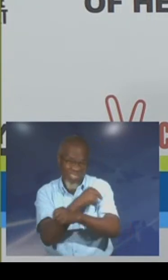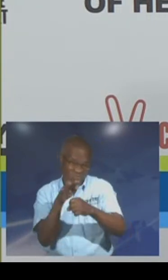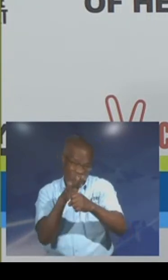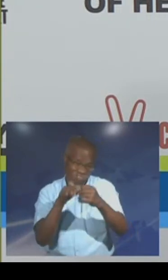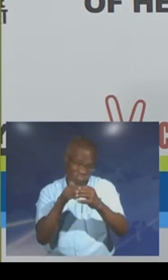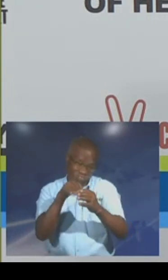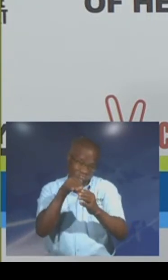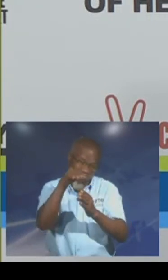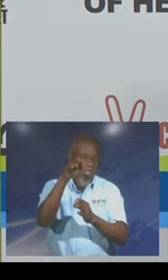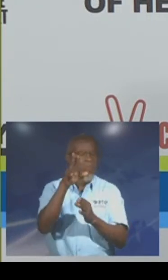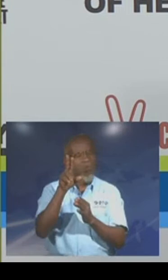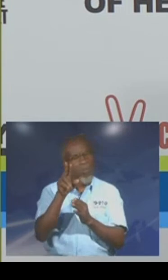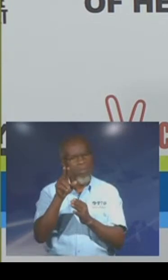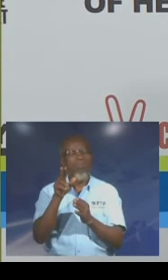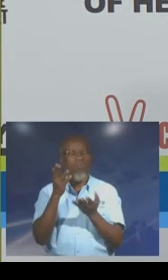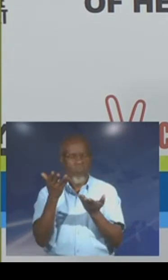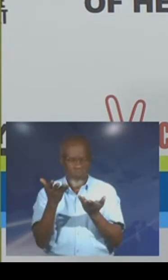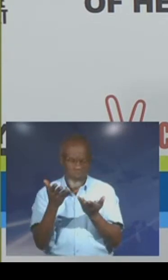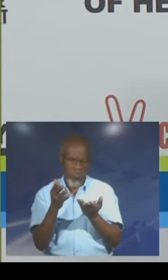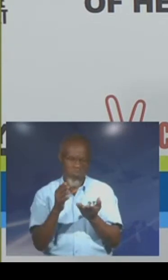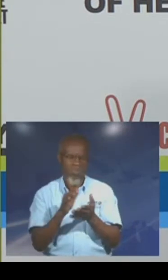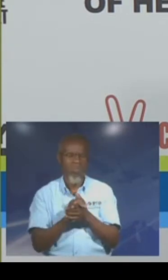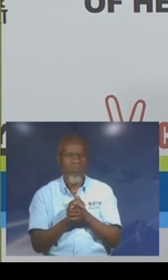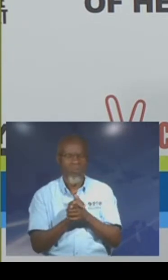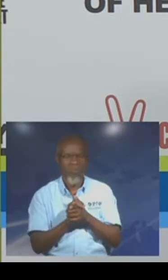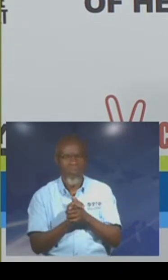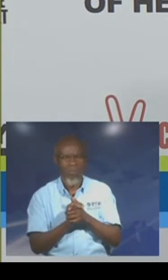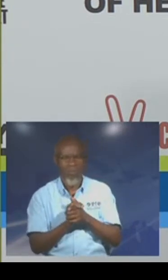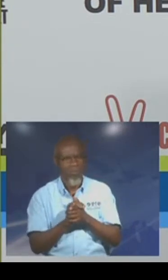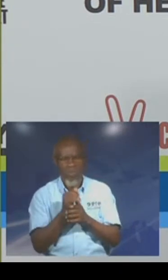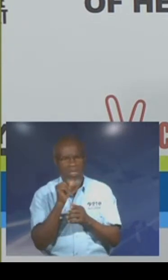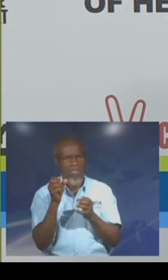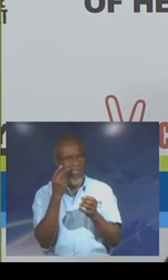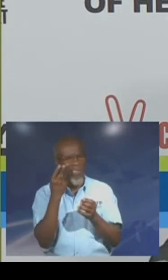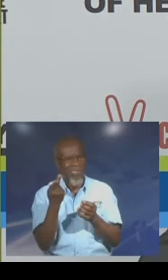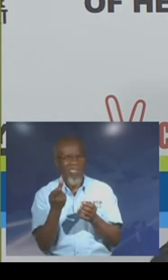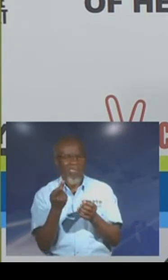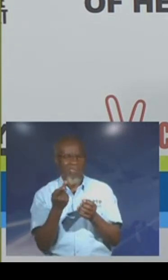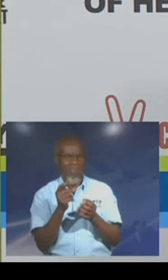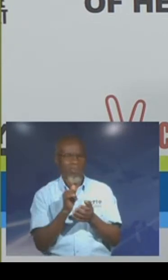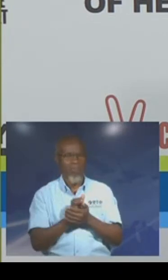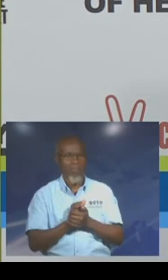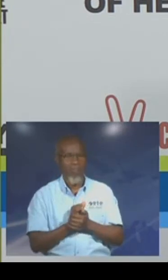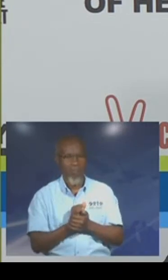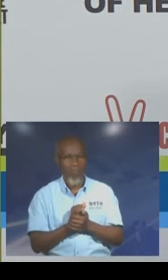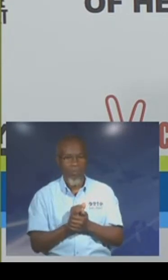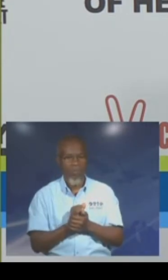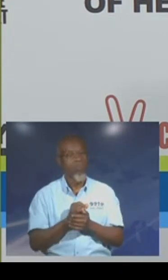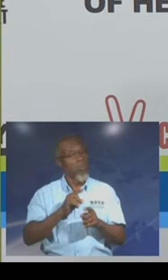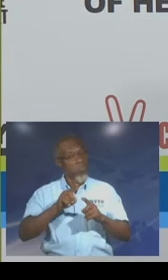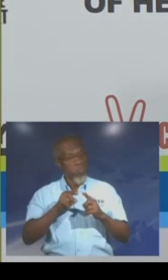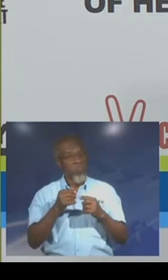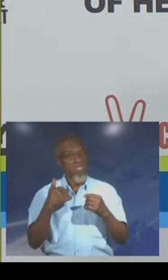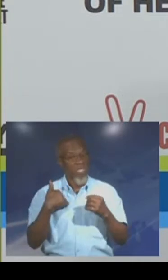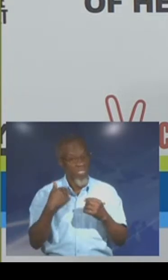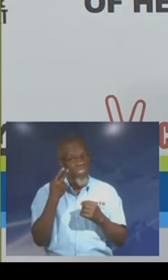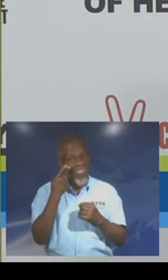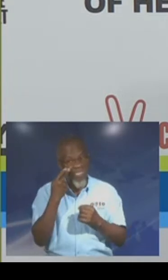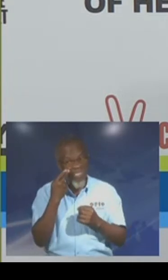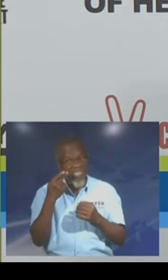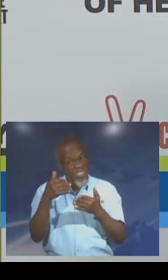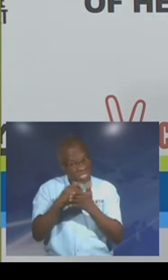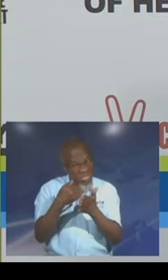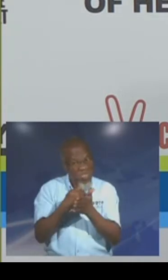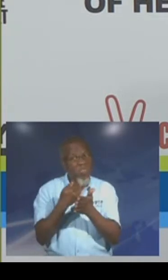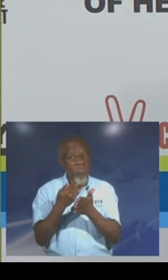less. But of course, there's always the concern with new variants, a brand new variant coming out of nowhere, as we saw in November